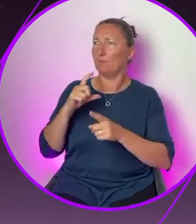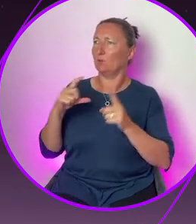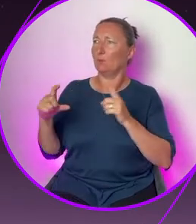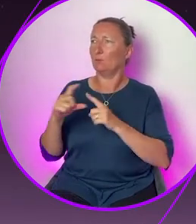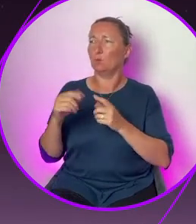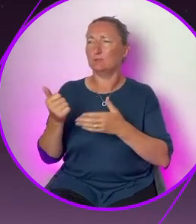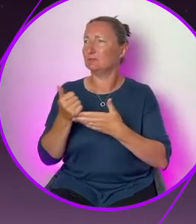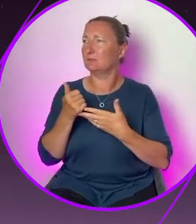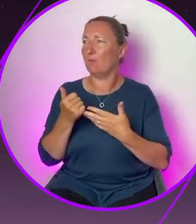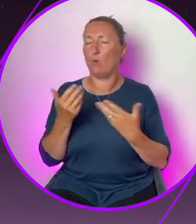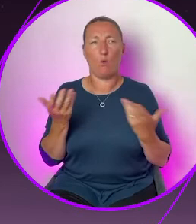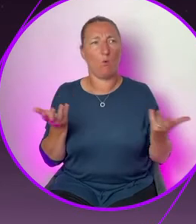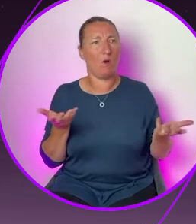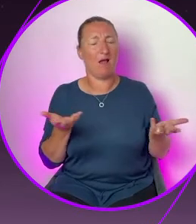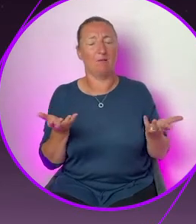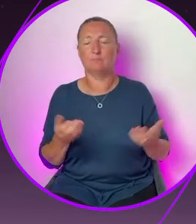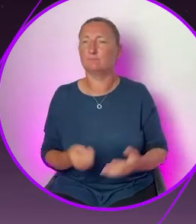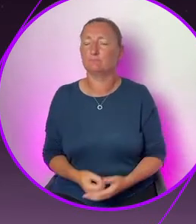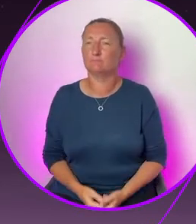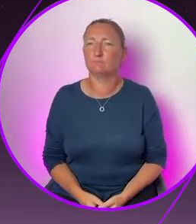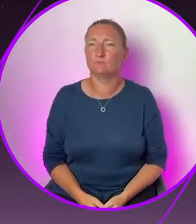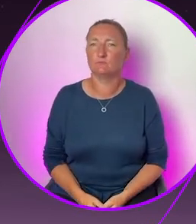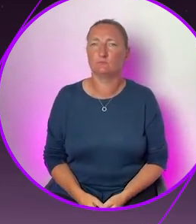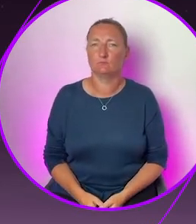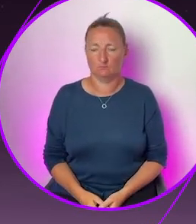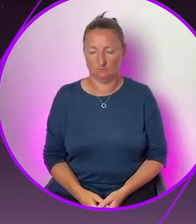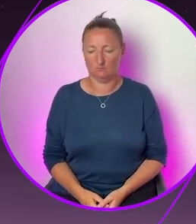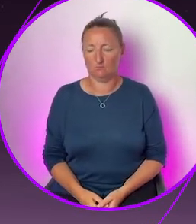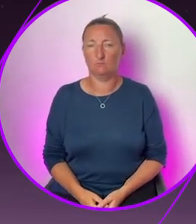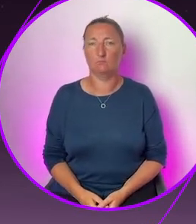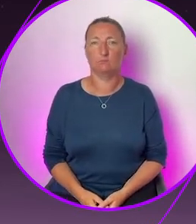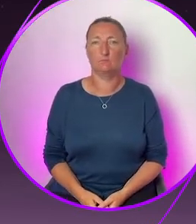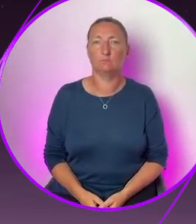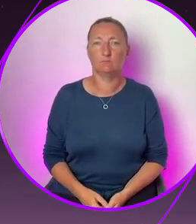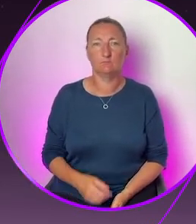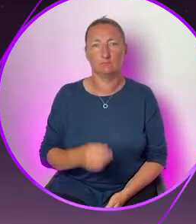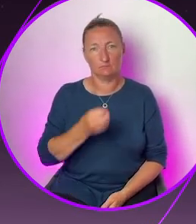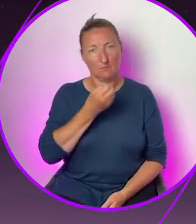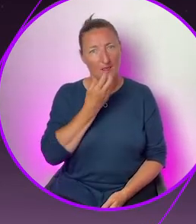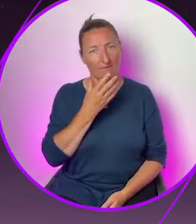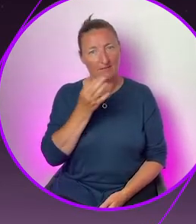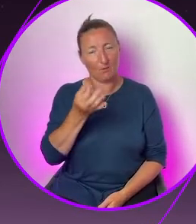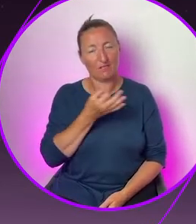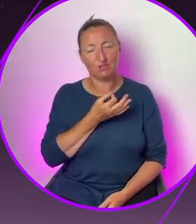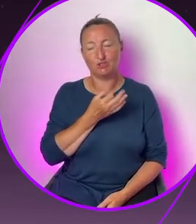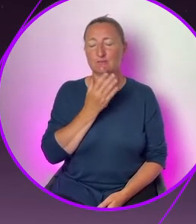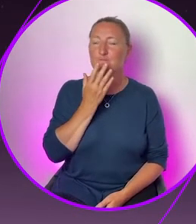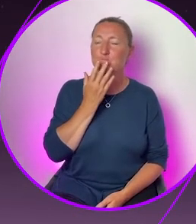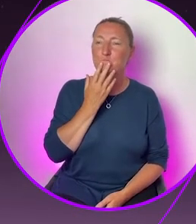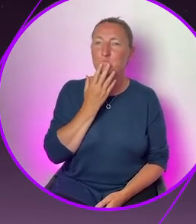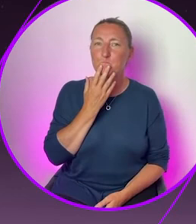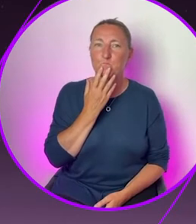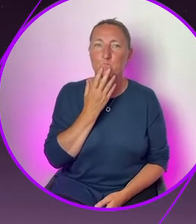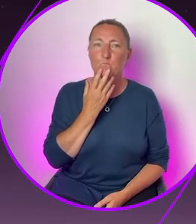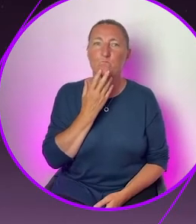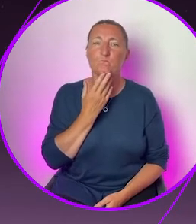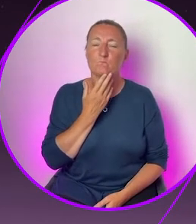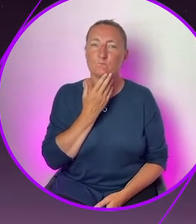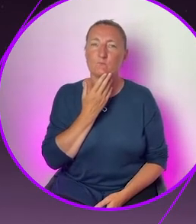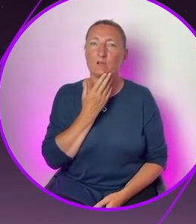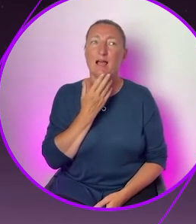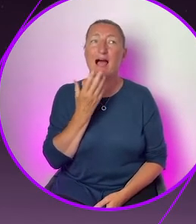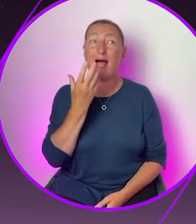Or do you have any practical tips? Ooh, that's a lovely question. I